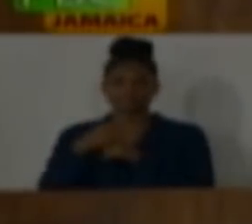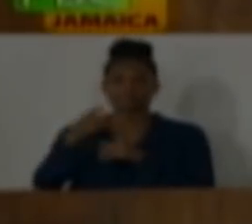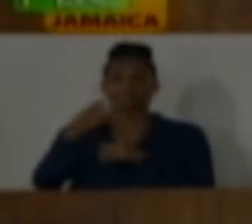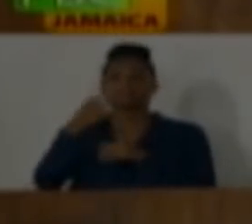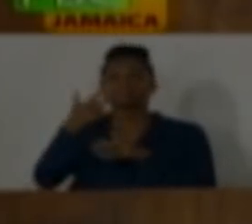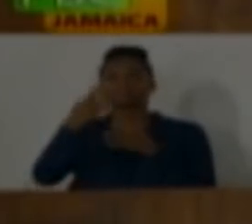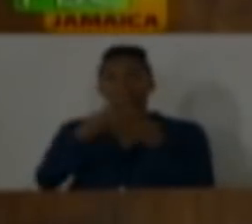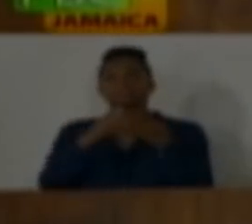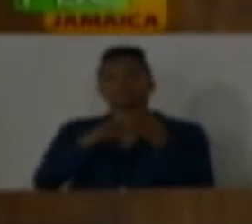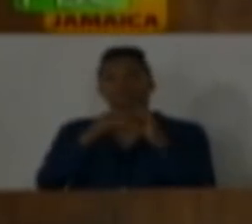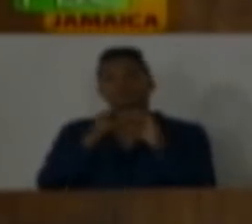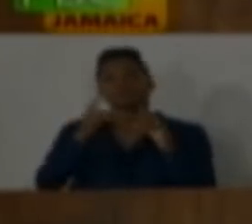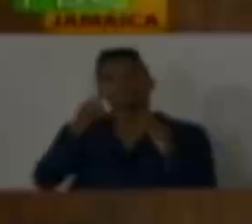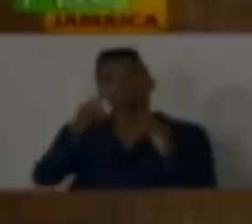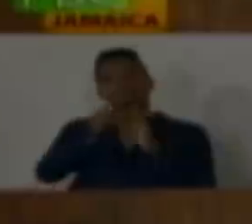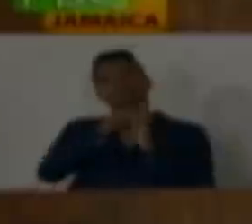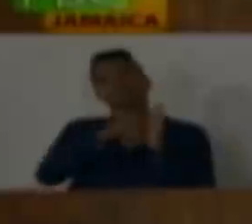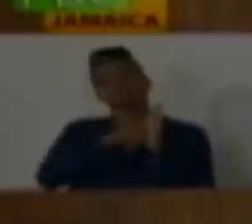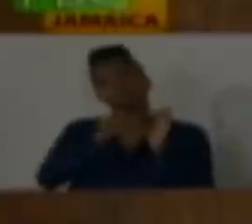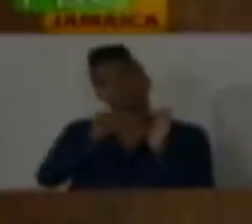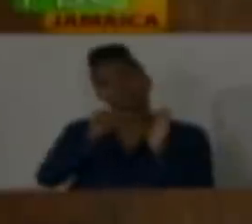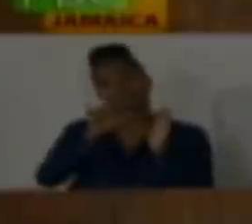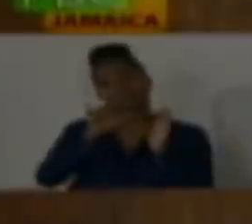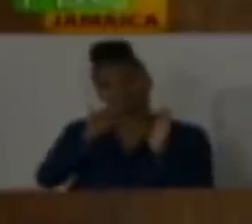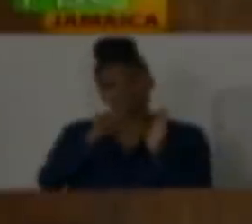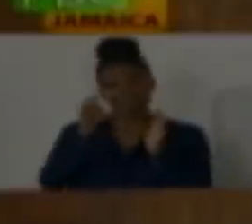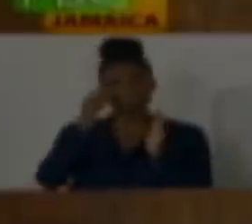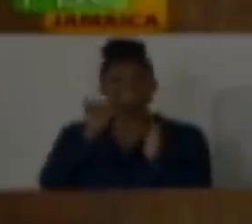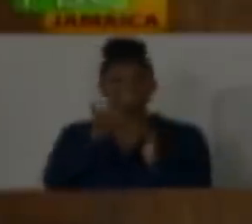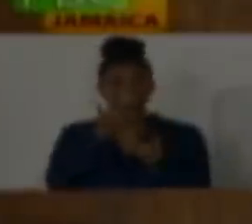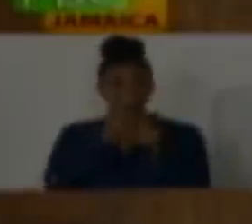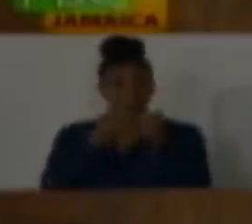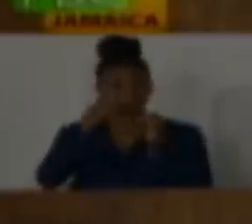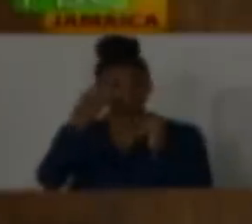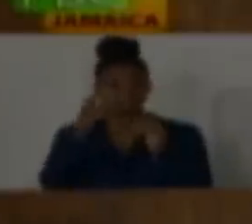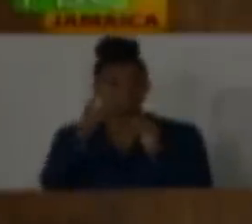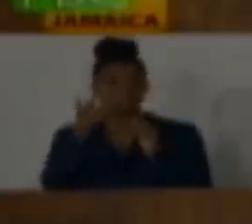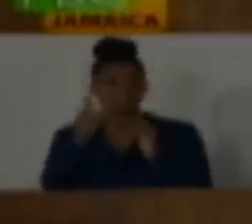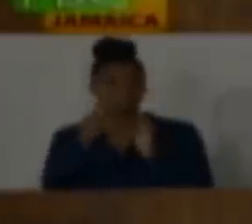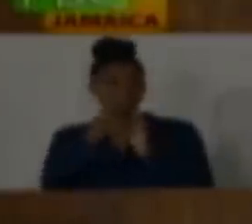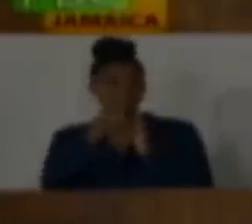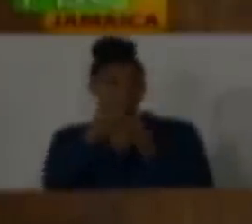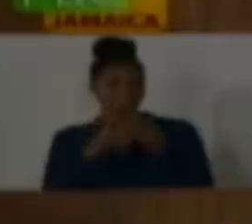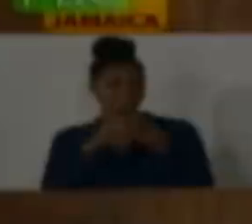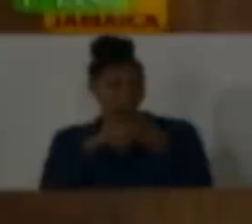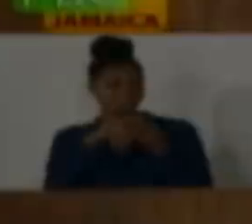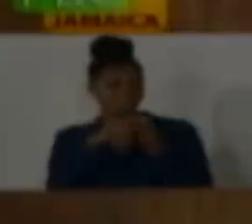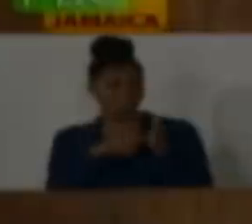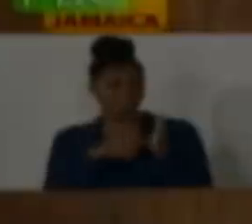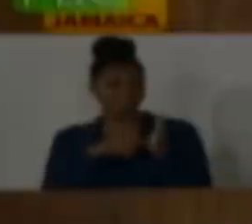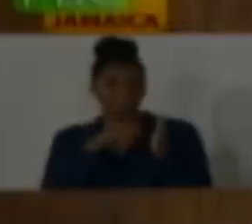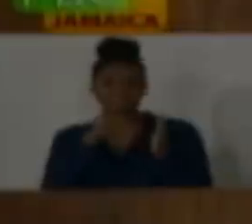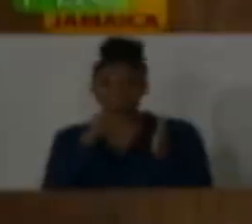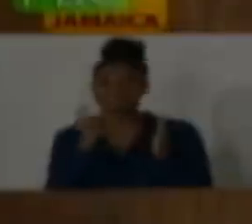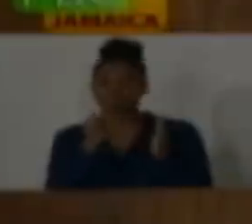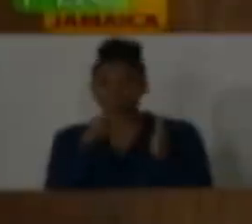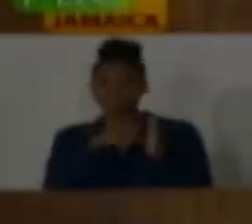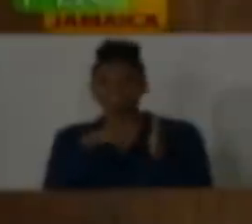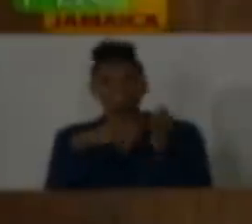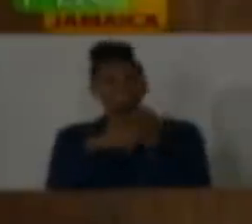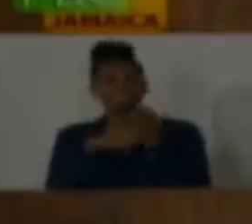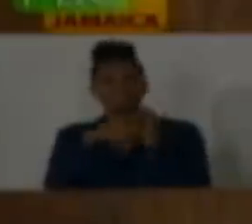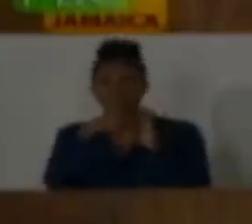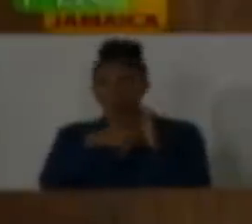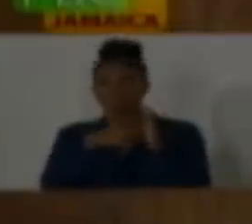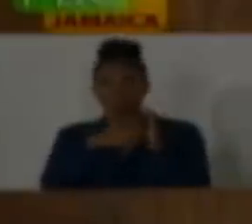Act. But I think that's an error, because the third schedule is not where these ticketing fines are